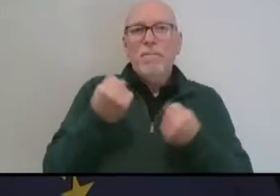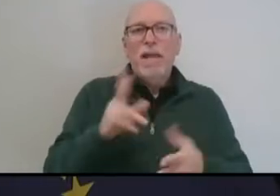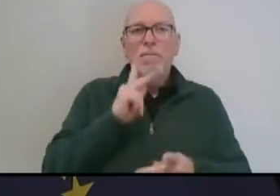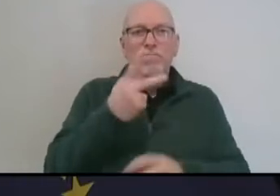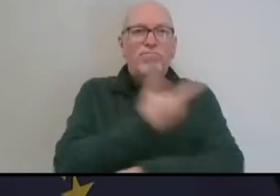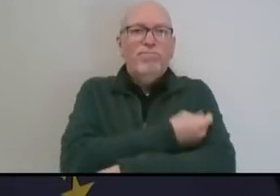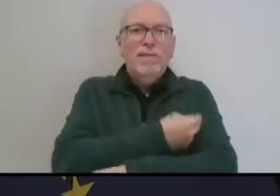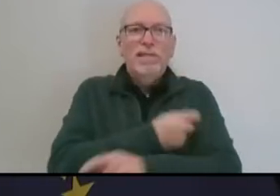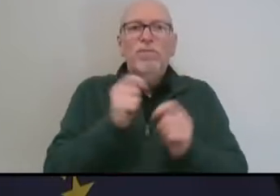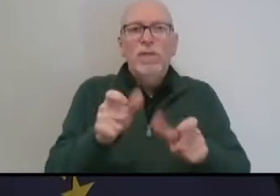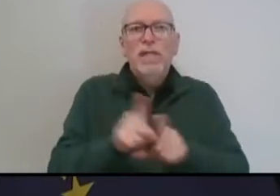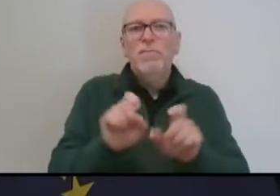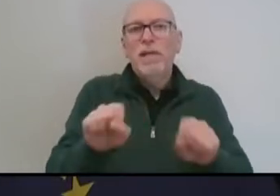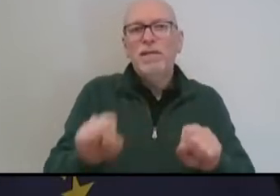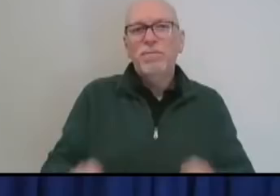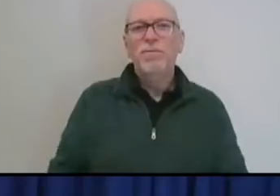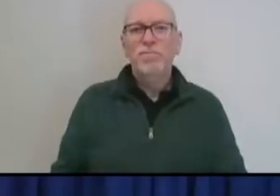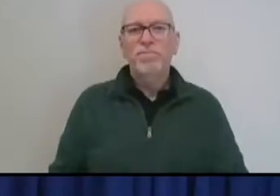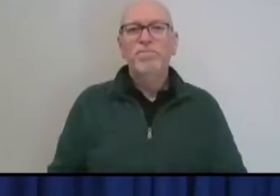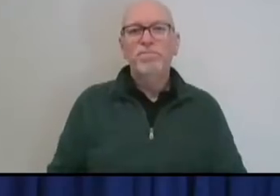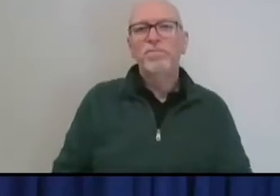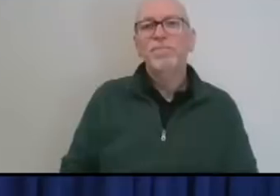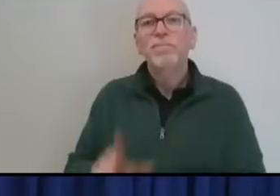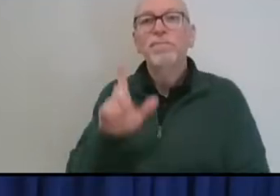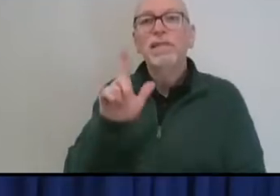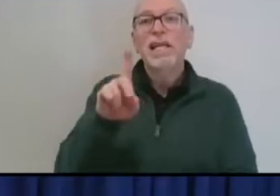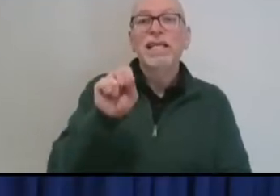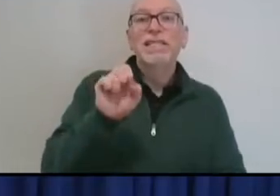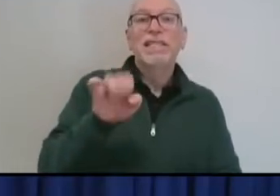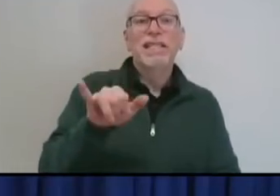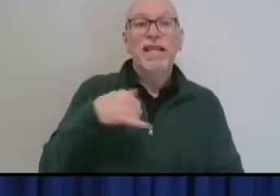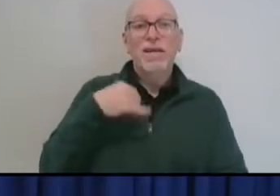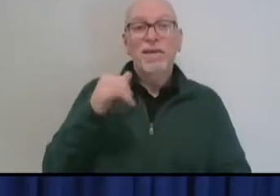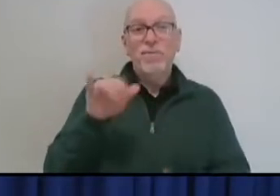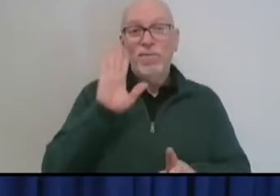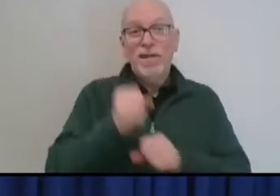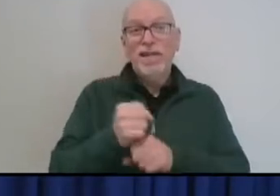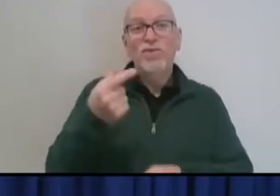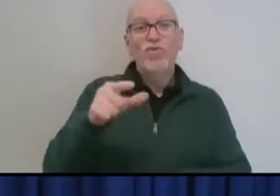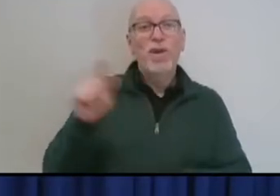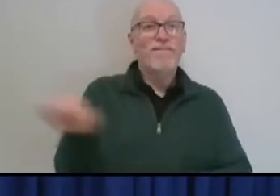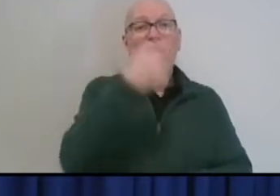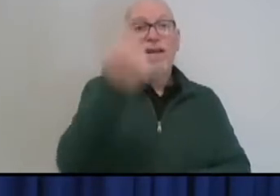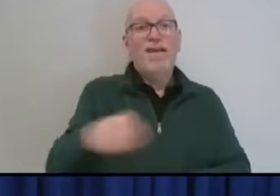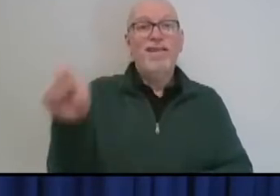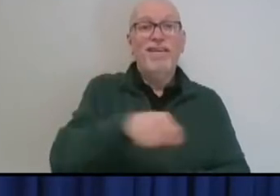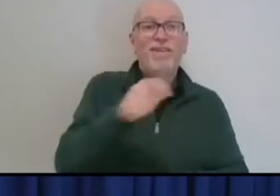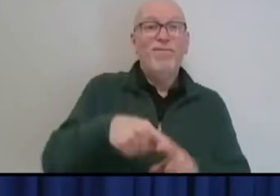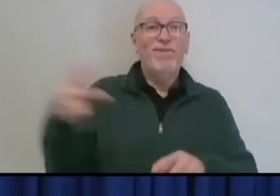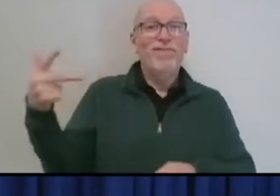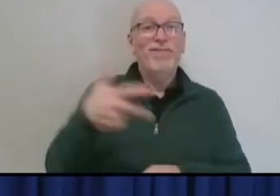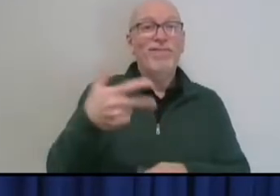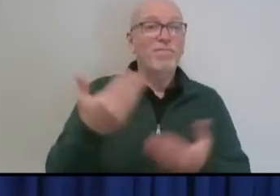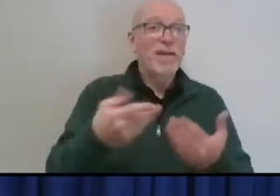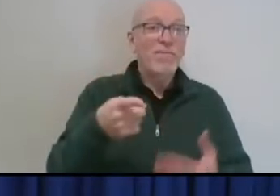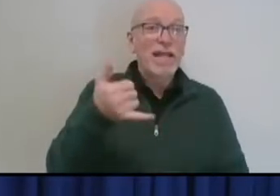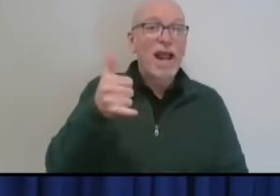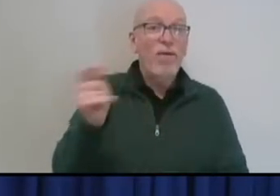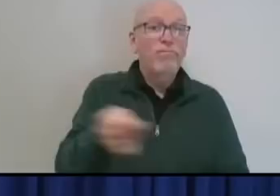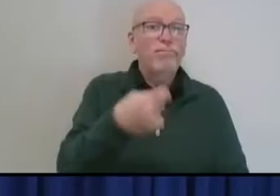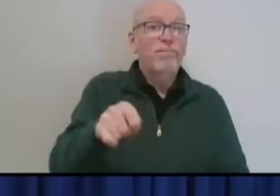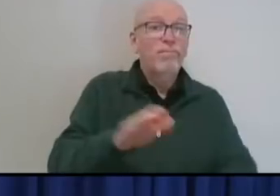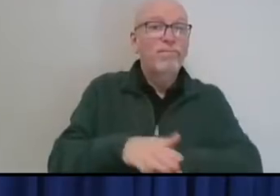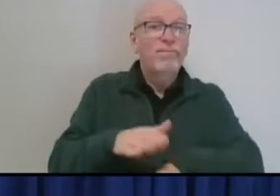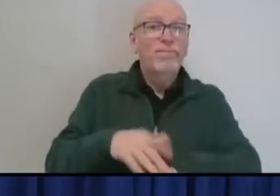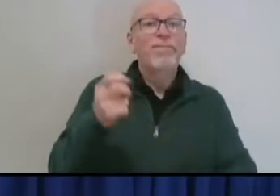as possible. Lindsay, I'm envisioning you're going to get the green flag as you pull in, and you're going to maybe get a caution, hopefully not during, and then you're going to get